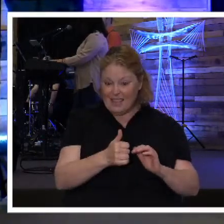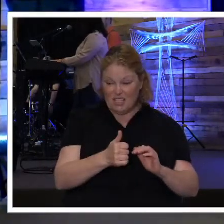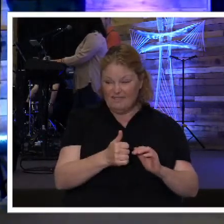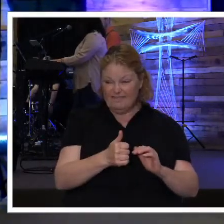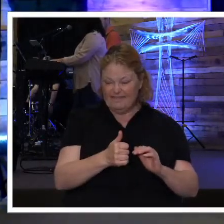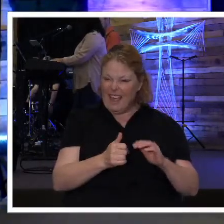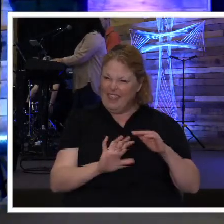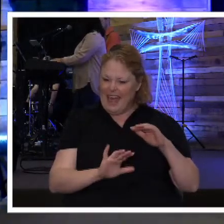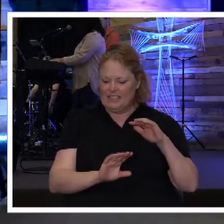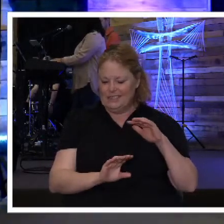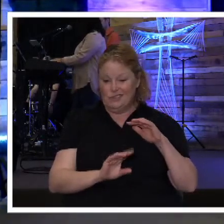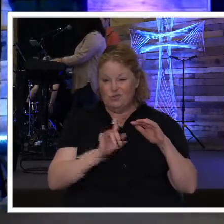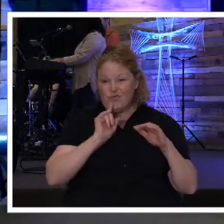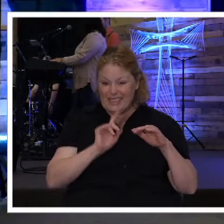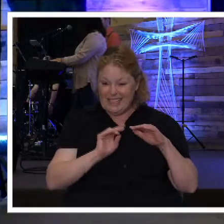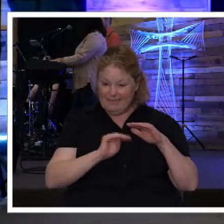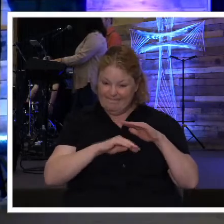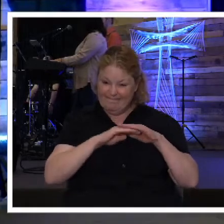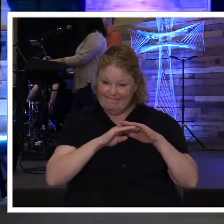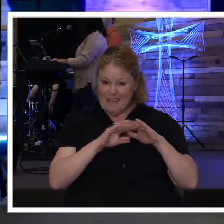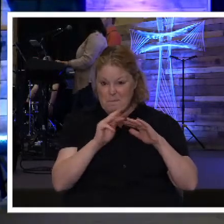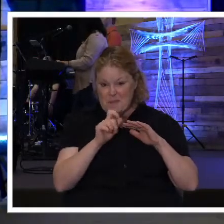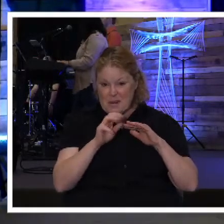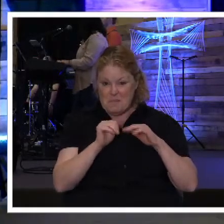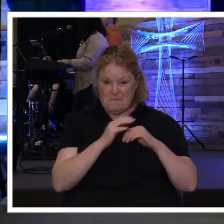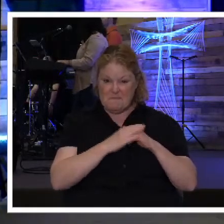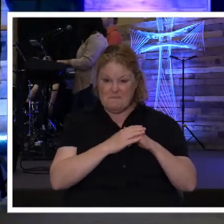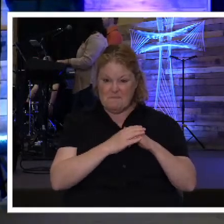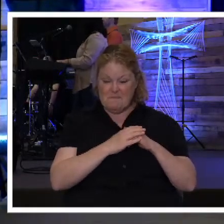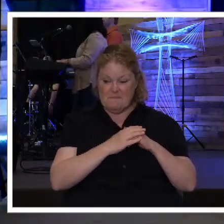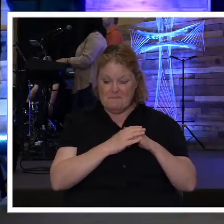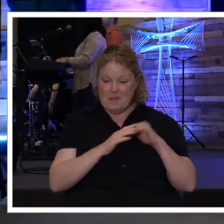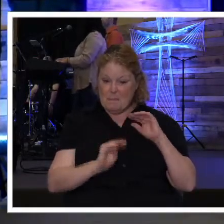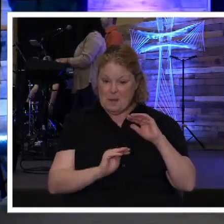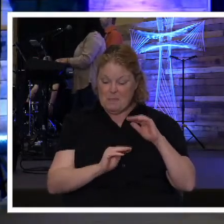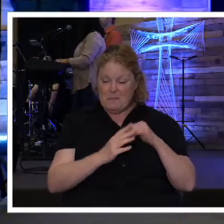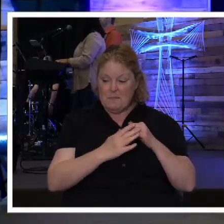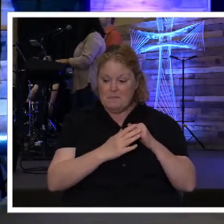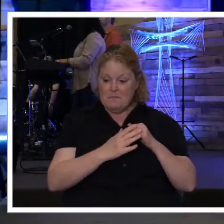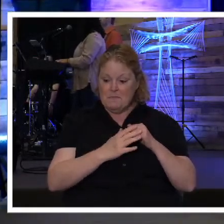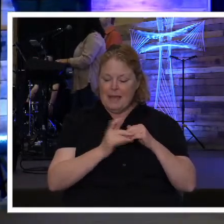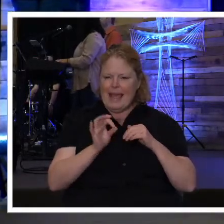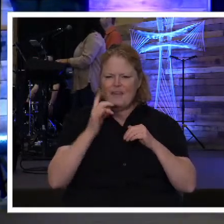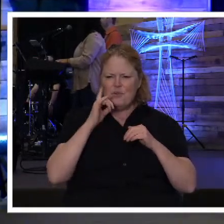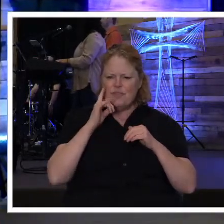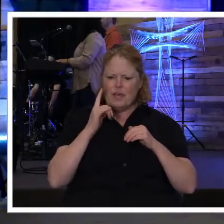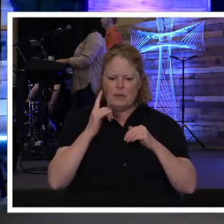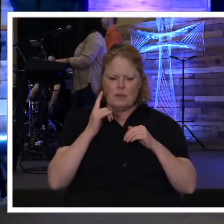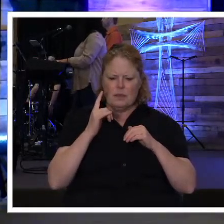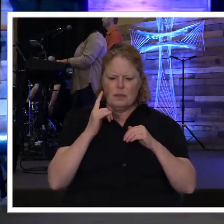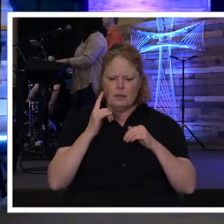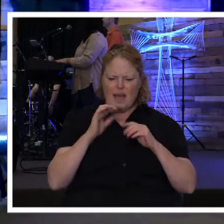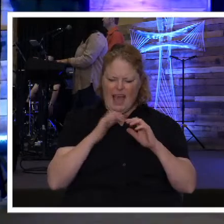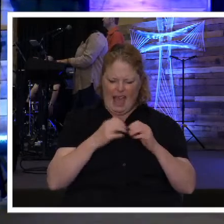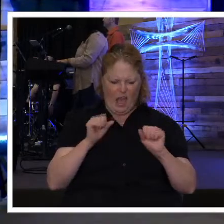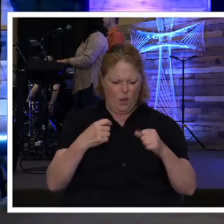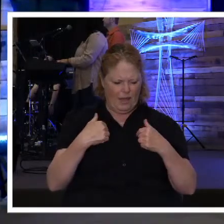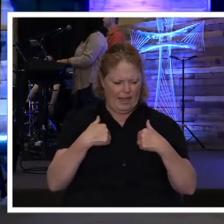get to that next week. If you're not there, then you need to ask yourself, what do I need to do in my life to